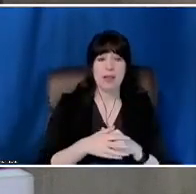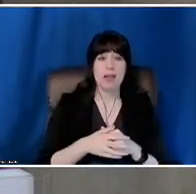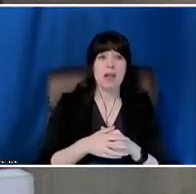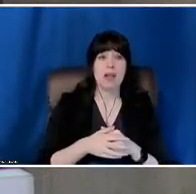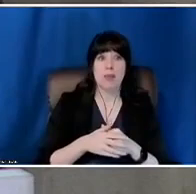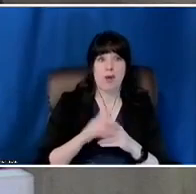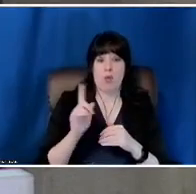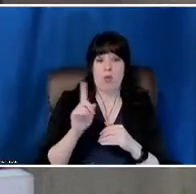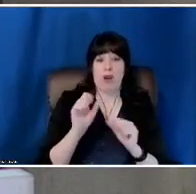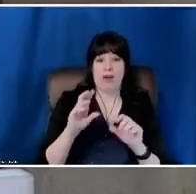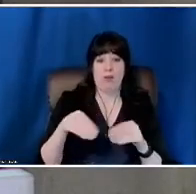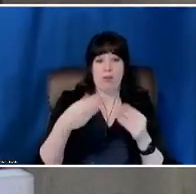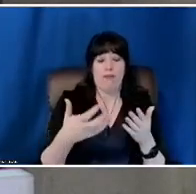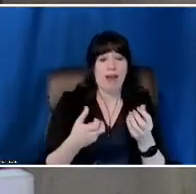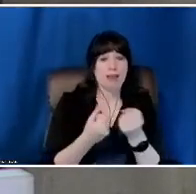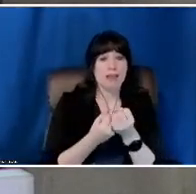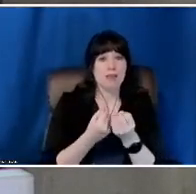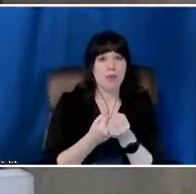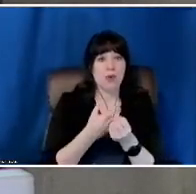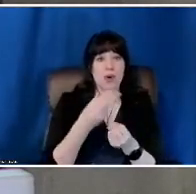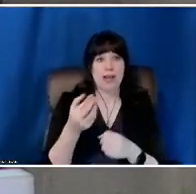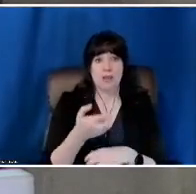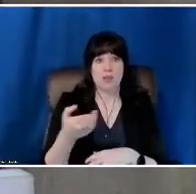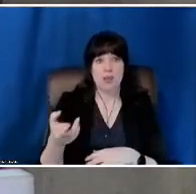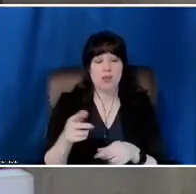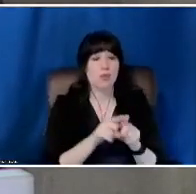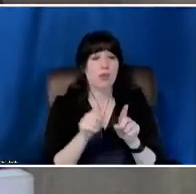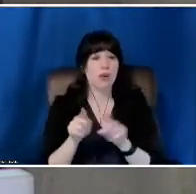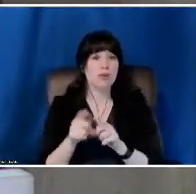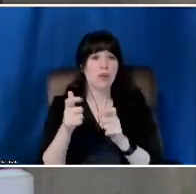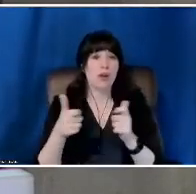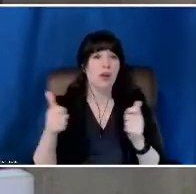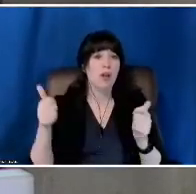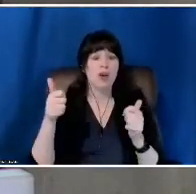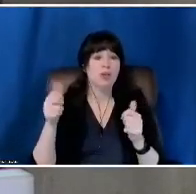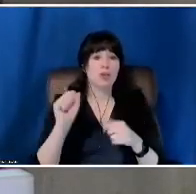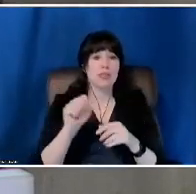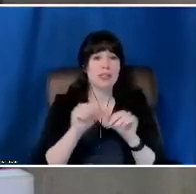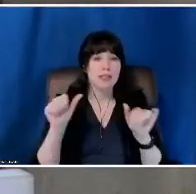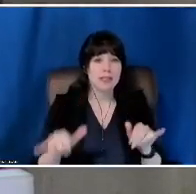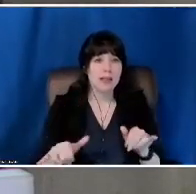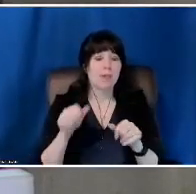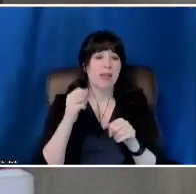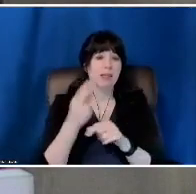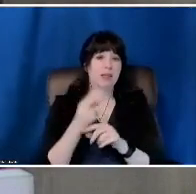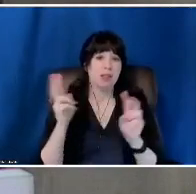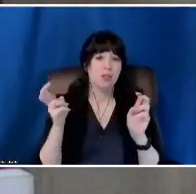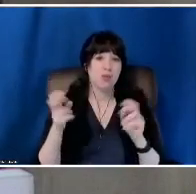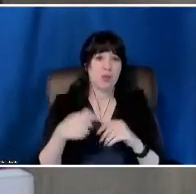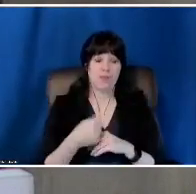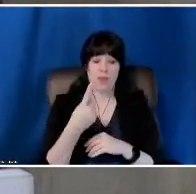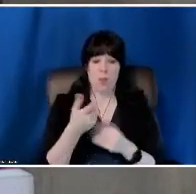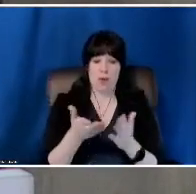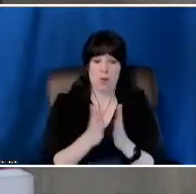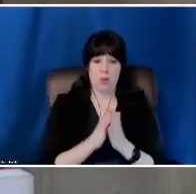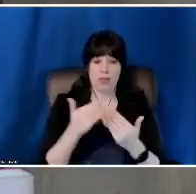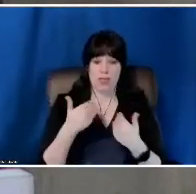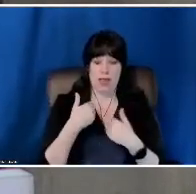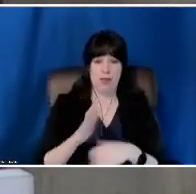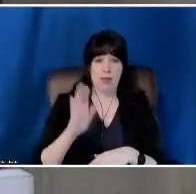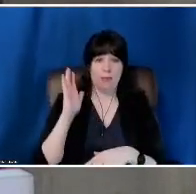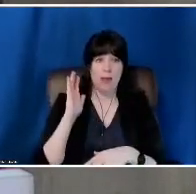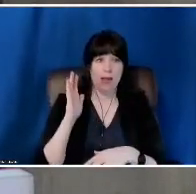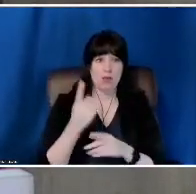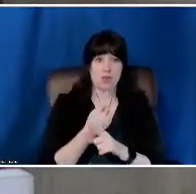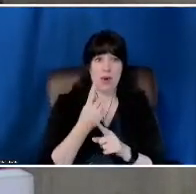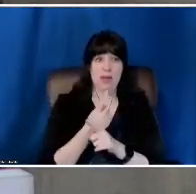provide support and resources, but also a very larger systemic issue. We've had one of the requests that we had in the past was regular updates. We were getting